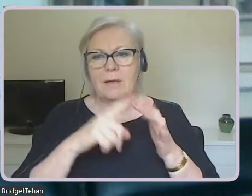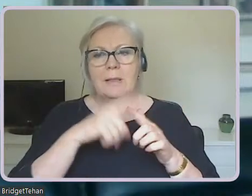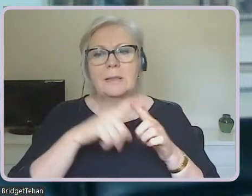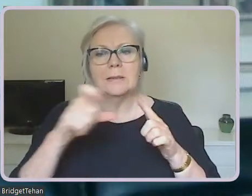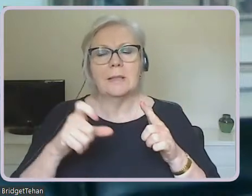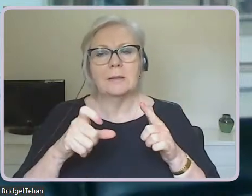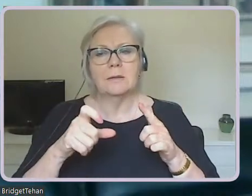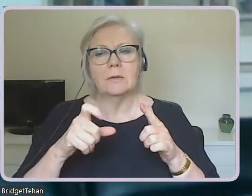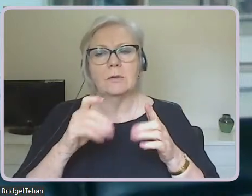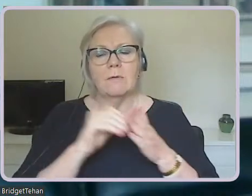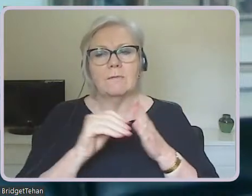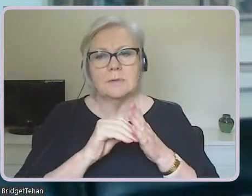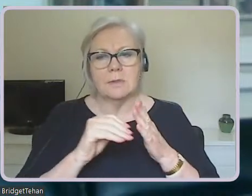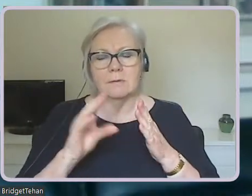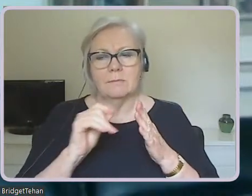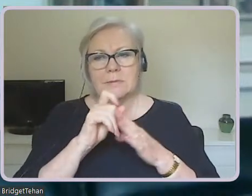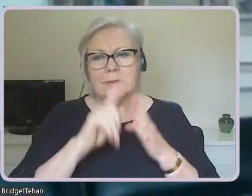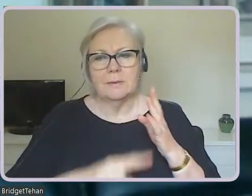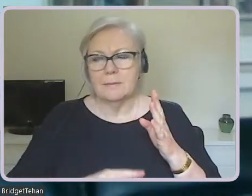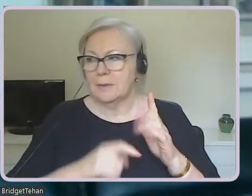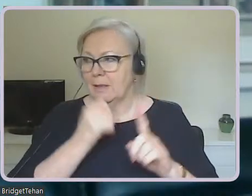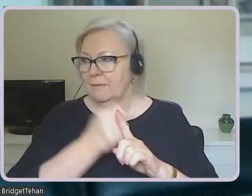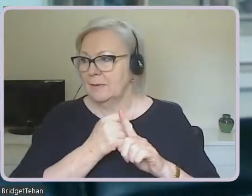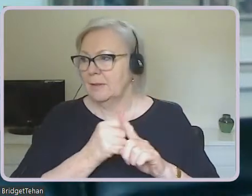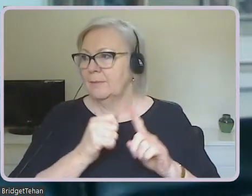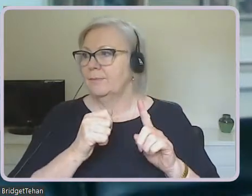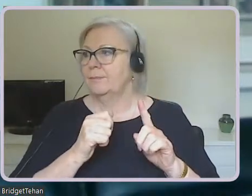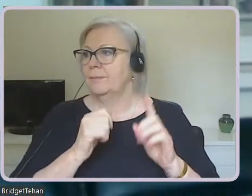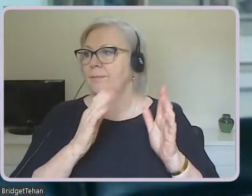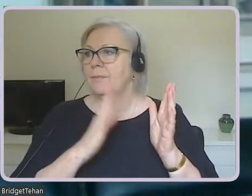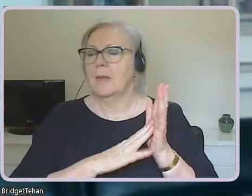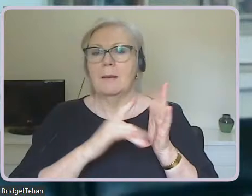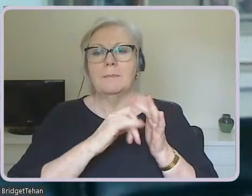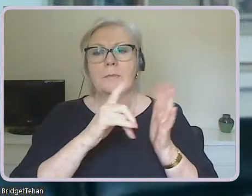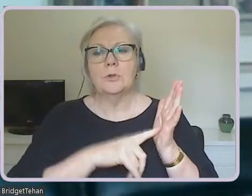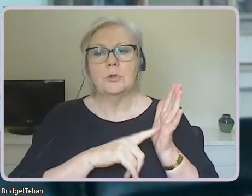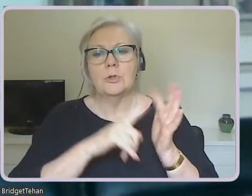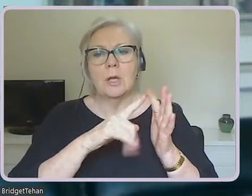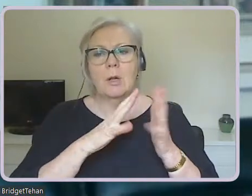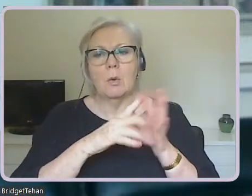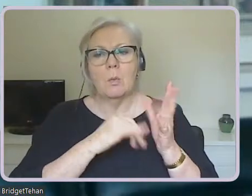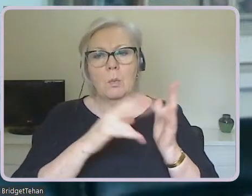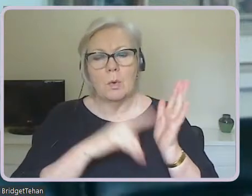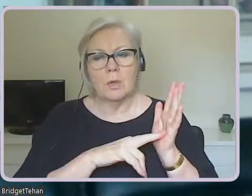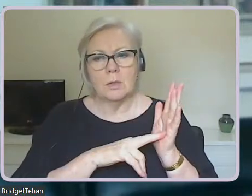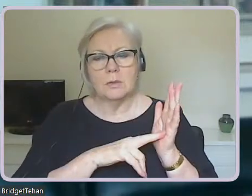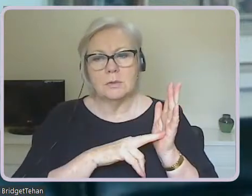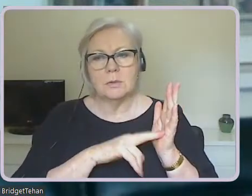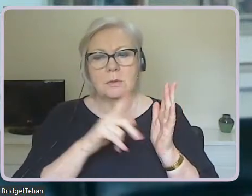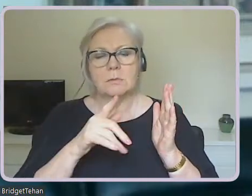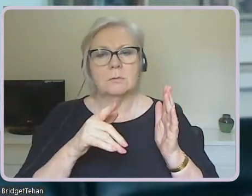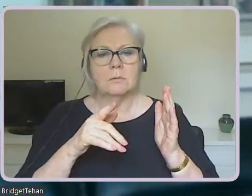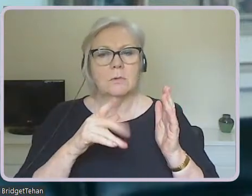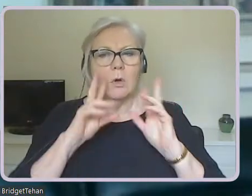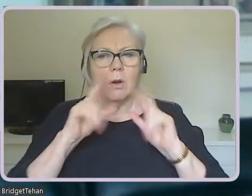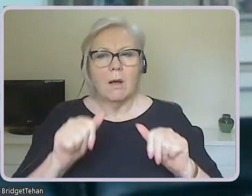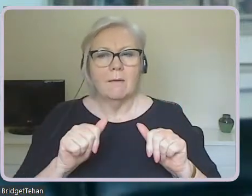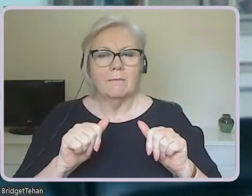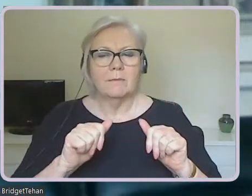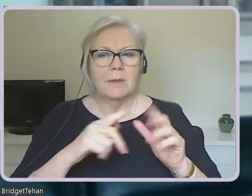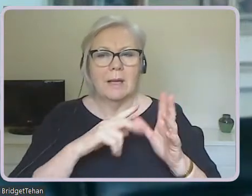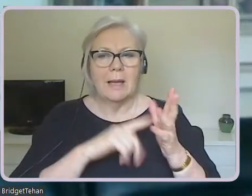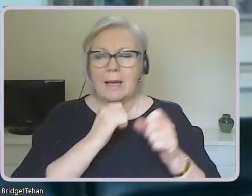Advocacy. Michelle Watson, who's a Coordinator for Community Programs, Aged and Disability Services, and is the